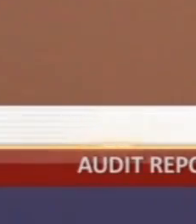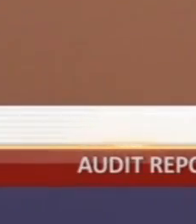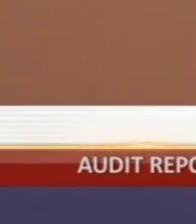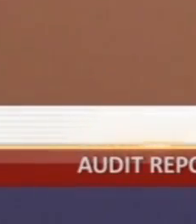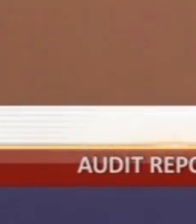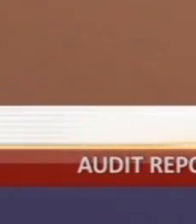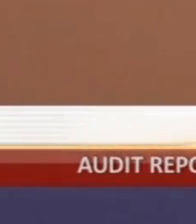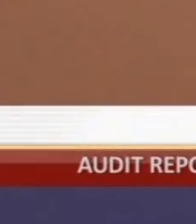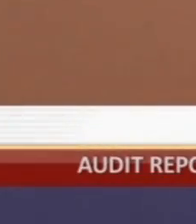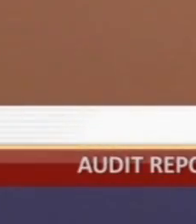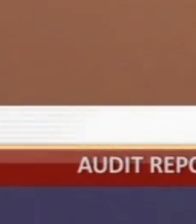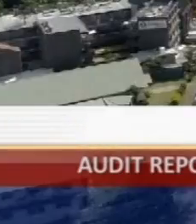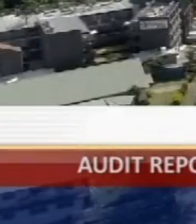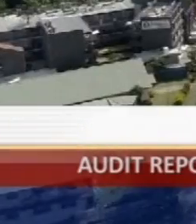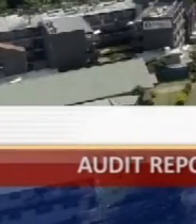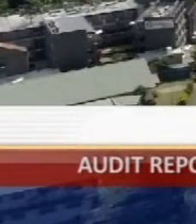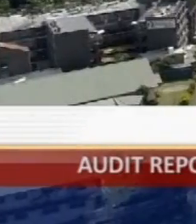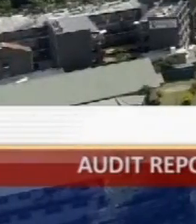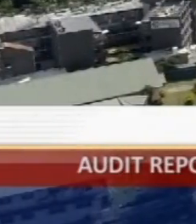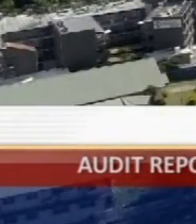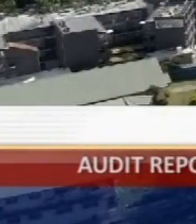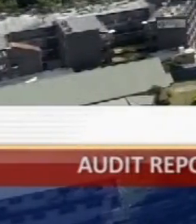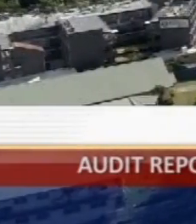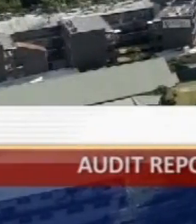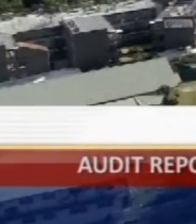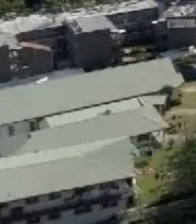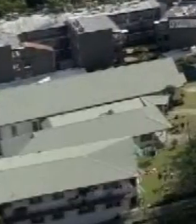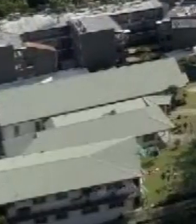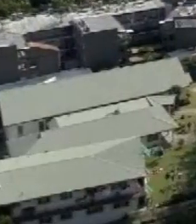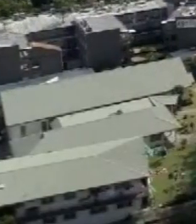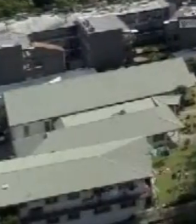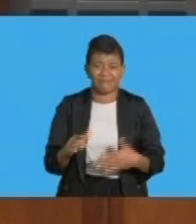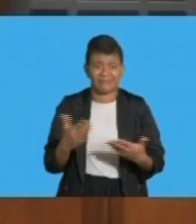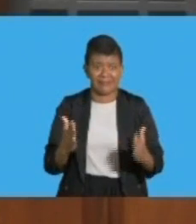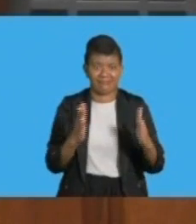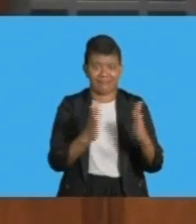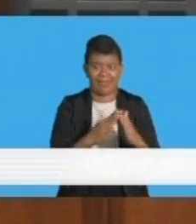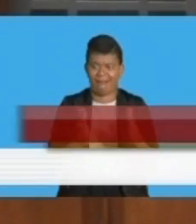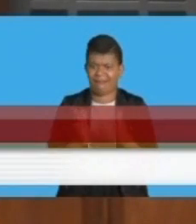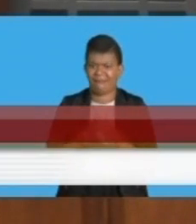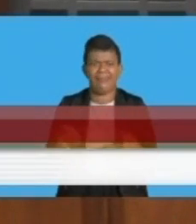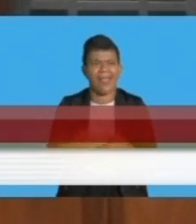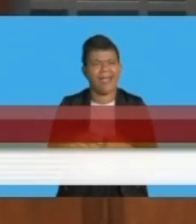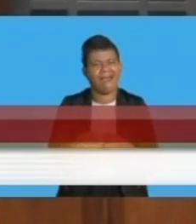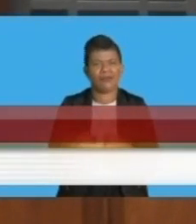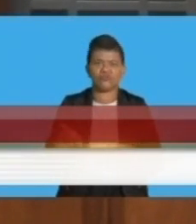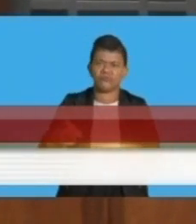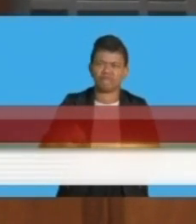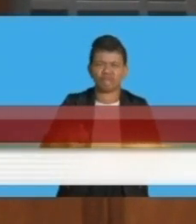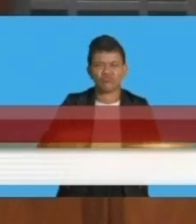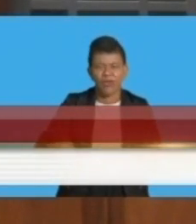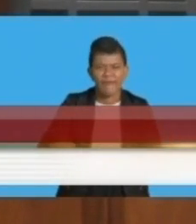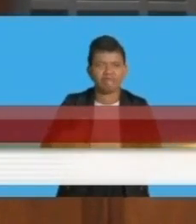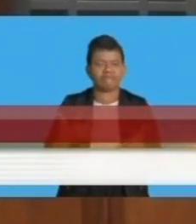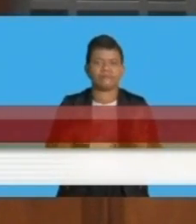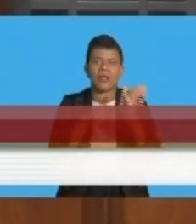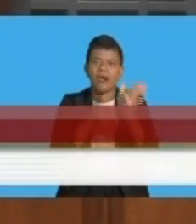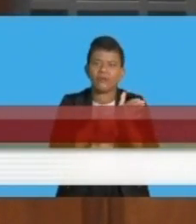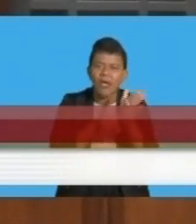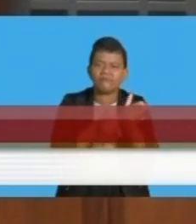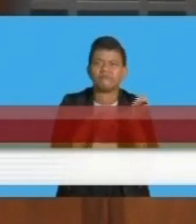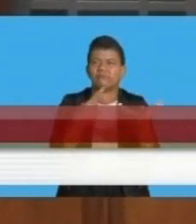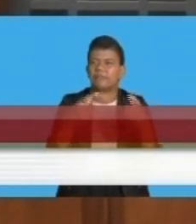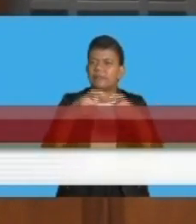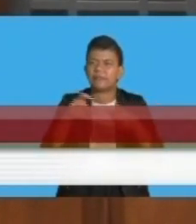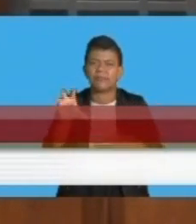issues include accounts behind up to 7 years. Like Suva City Council, Rotoka City Council,